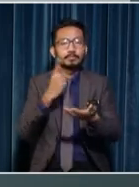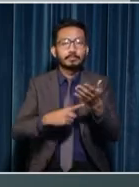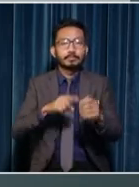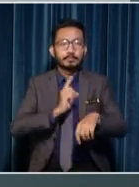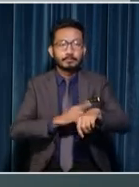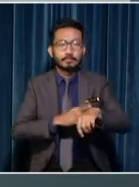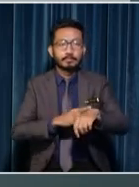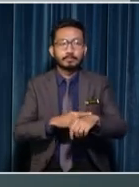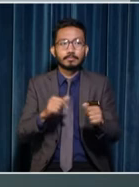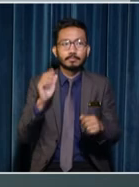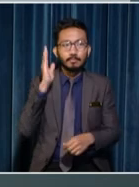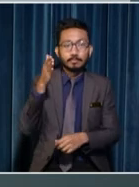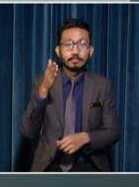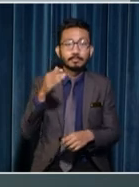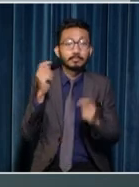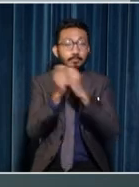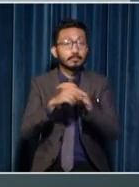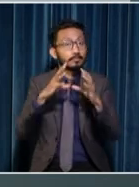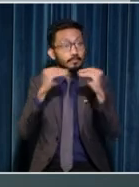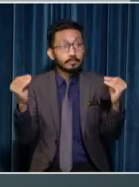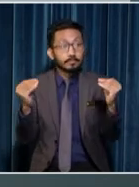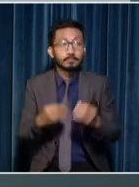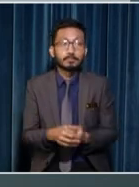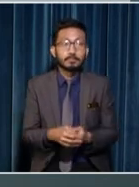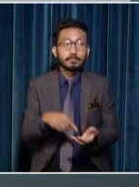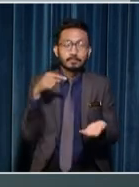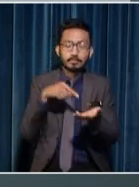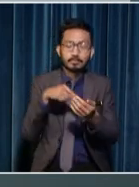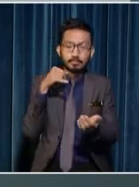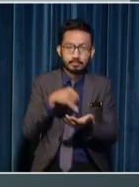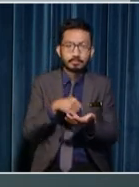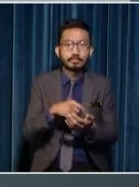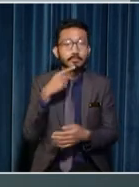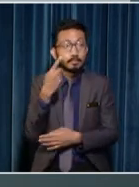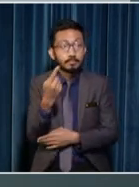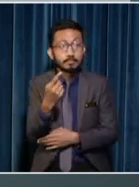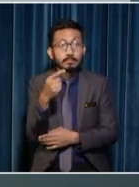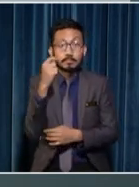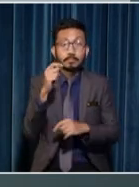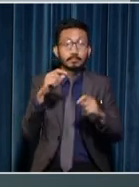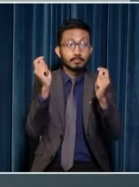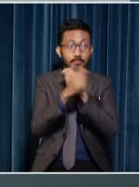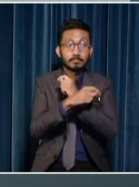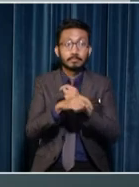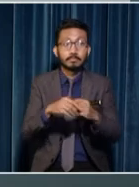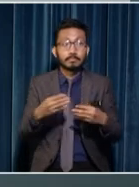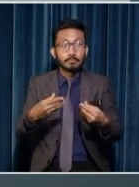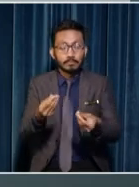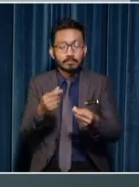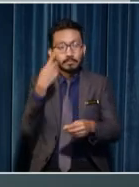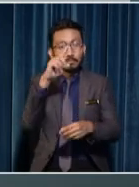competition end? It states that the competition is carried out